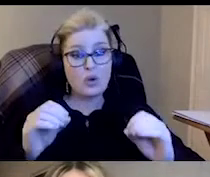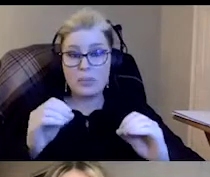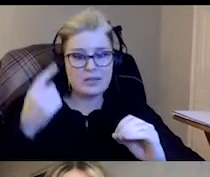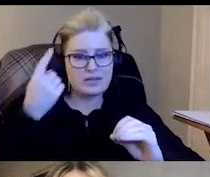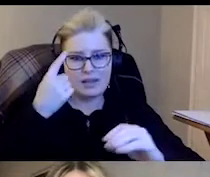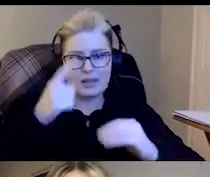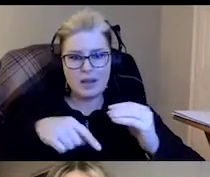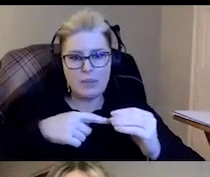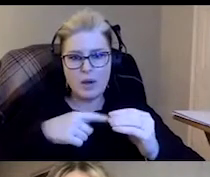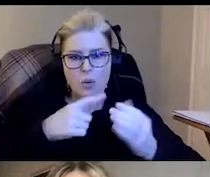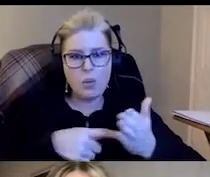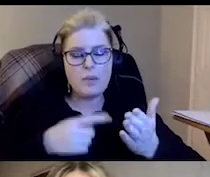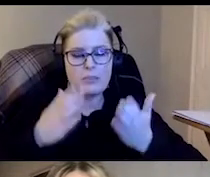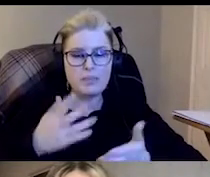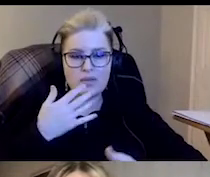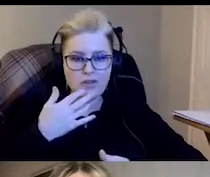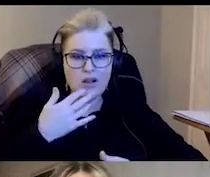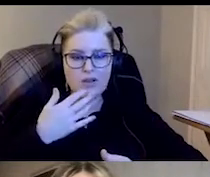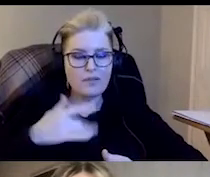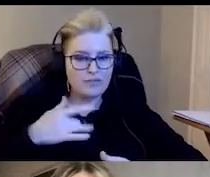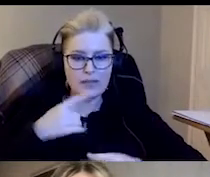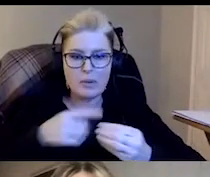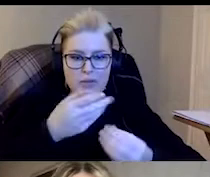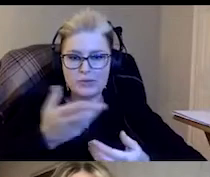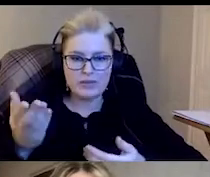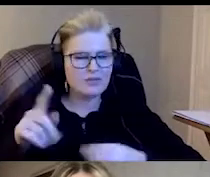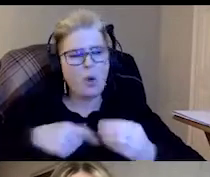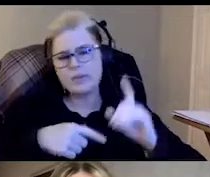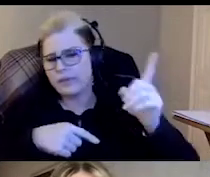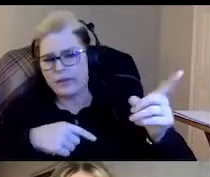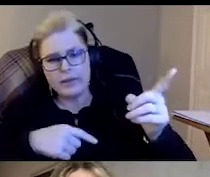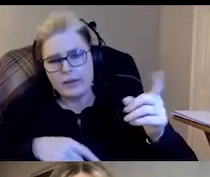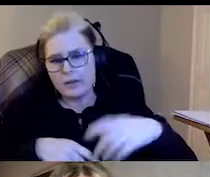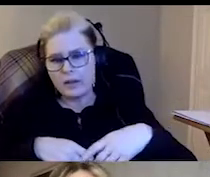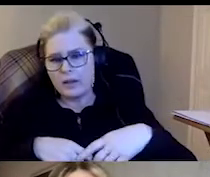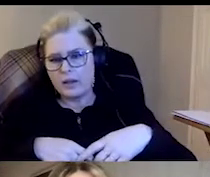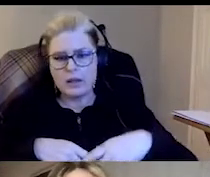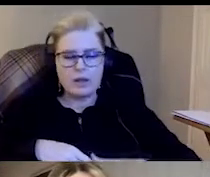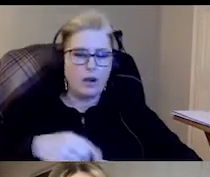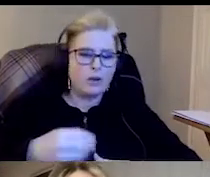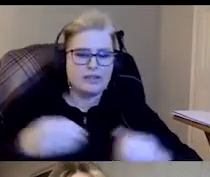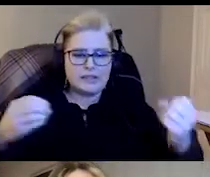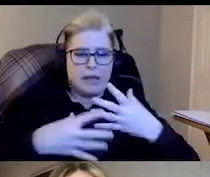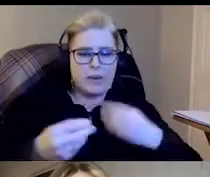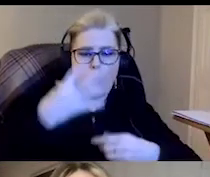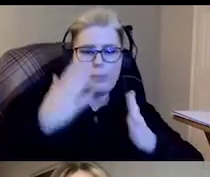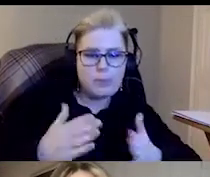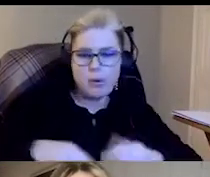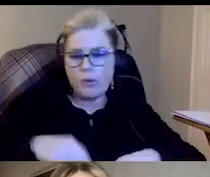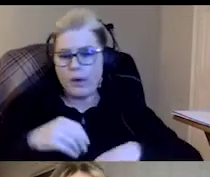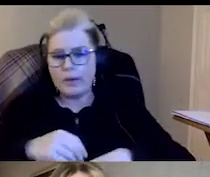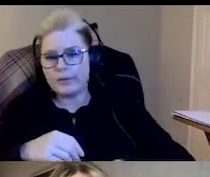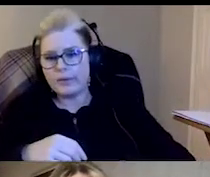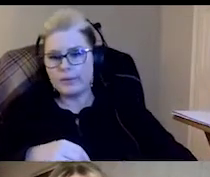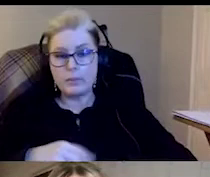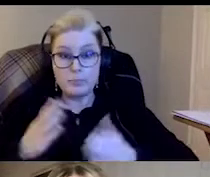what people of color feel about these things. It's all about kind of centering white folks and like, you know, people who look like me and